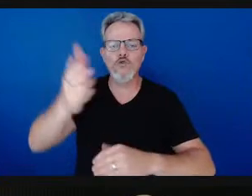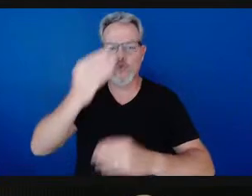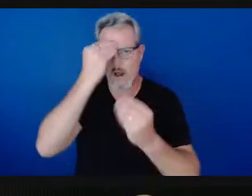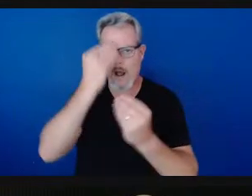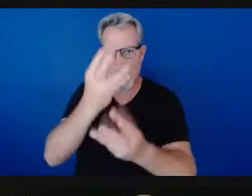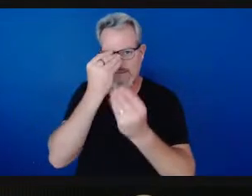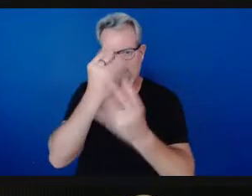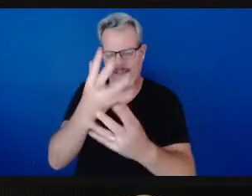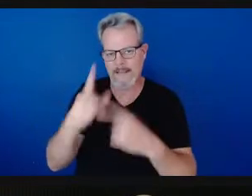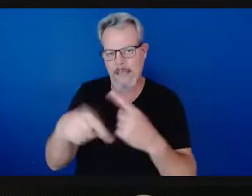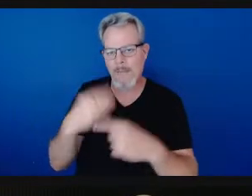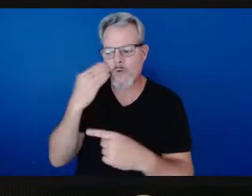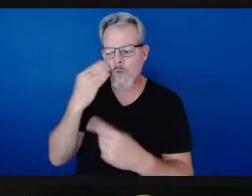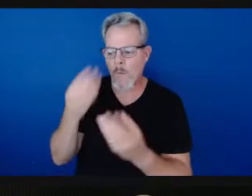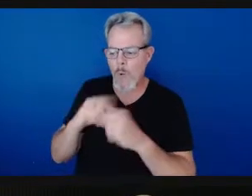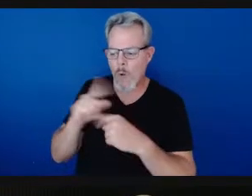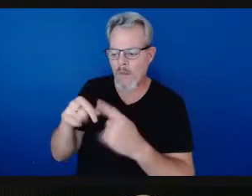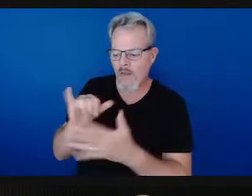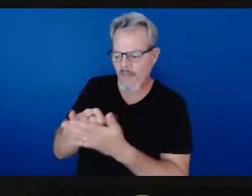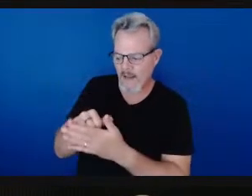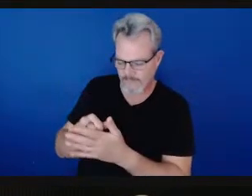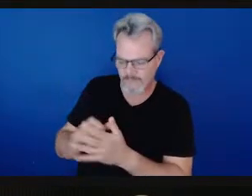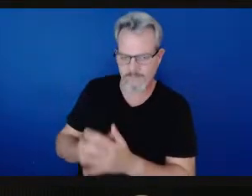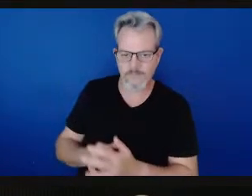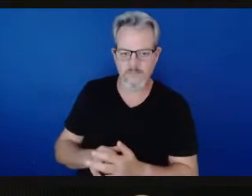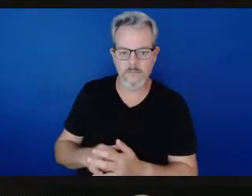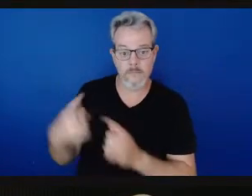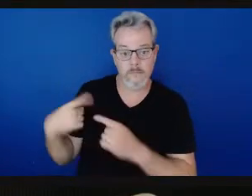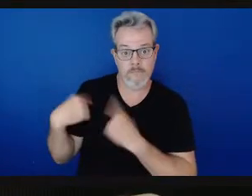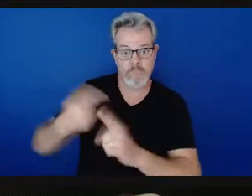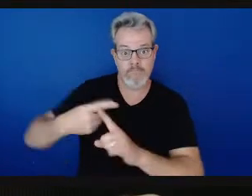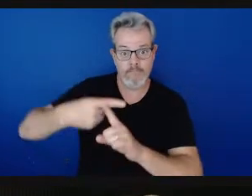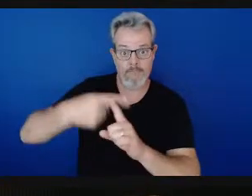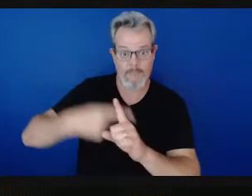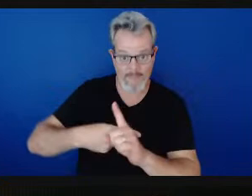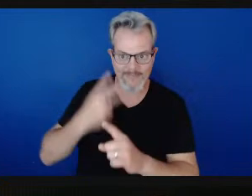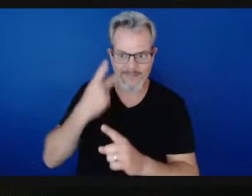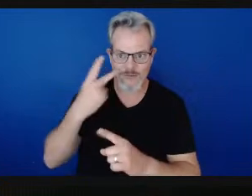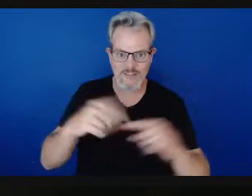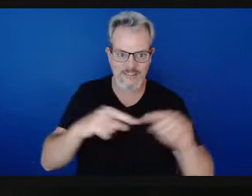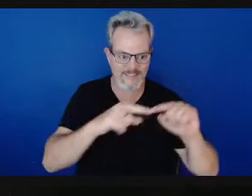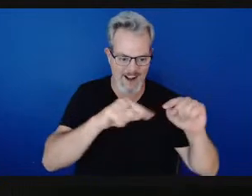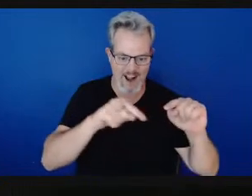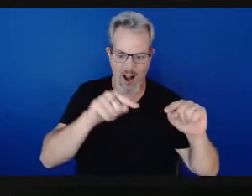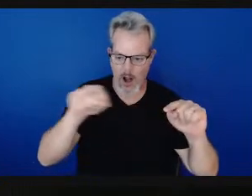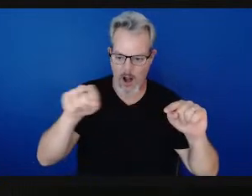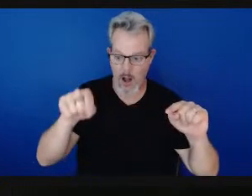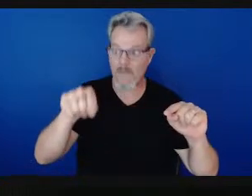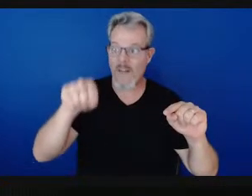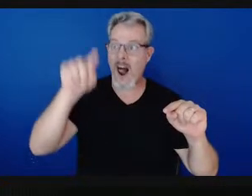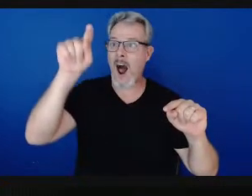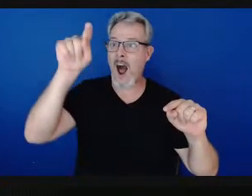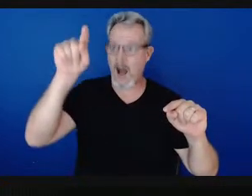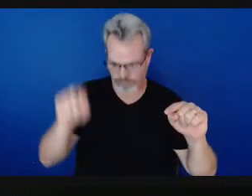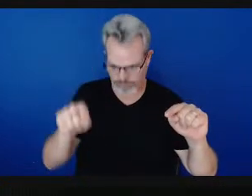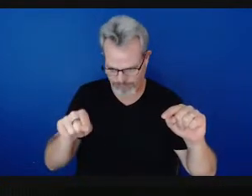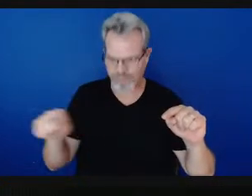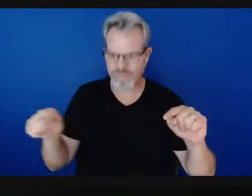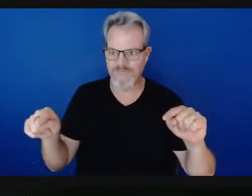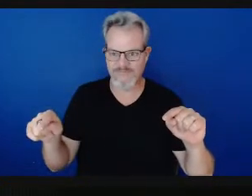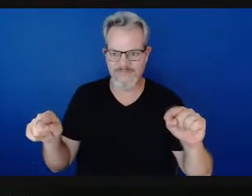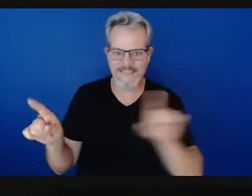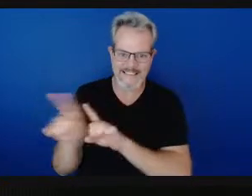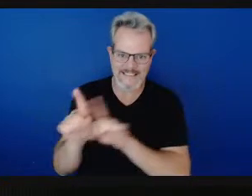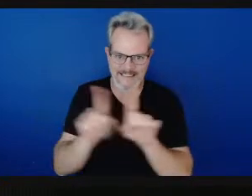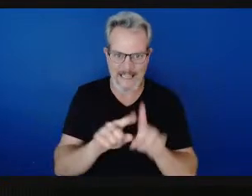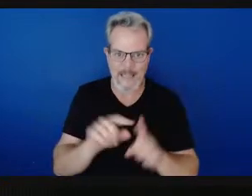elsewhere. So for the last month, here's our pattern: tilt up, tilt down. Likewise at the Sand Hill Station,